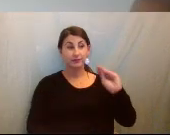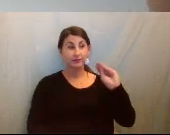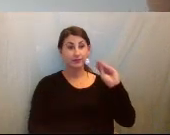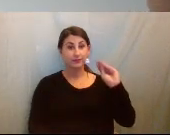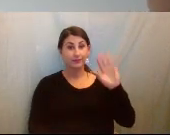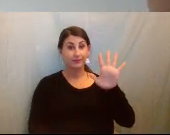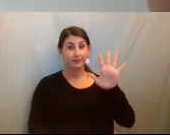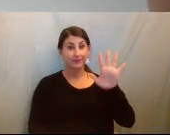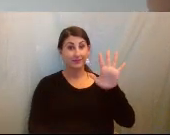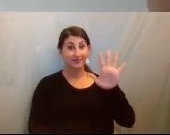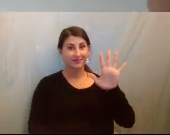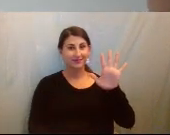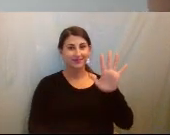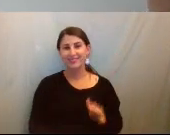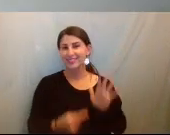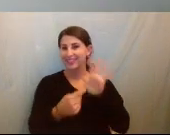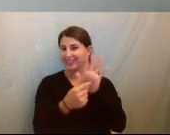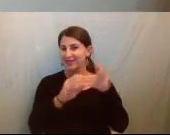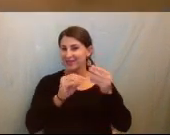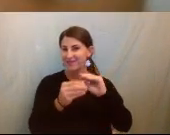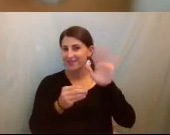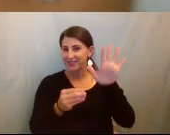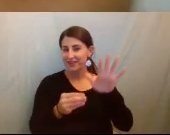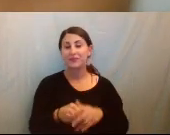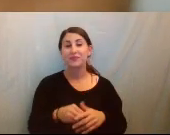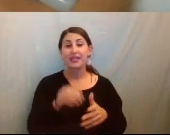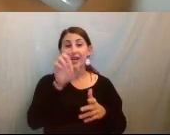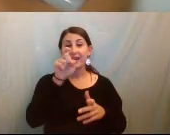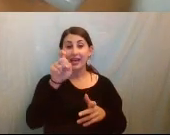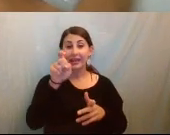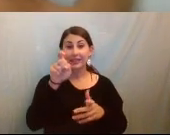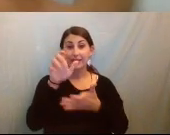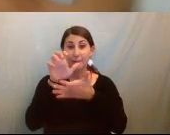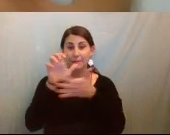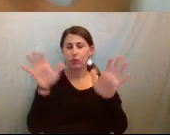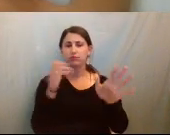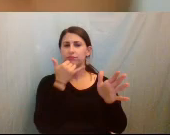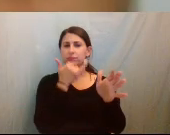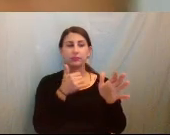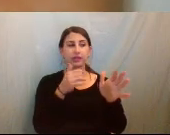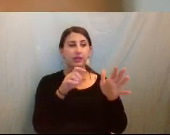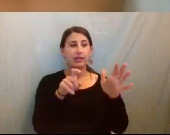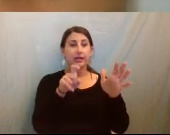All right, here's example 5. So I have x